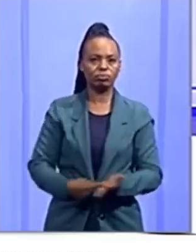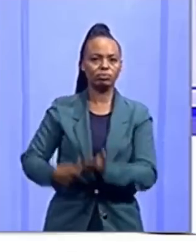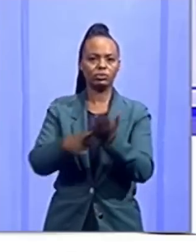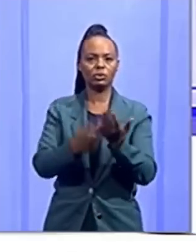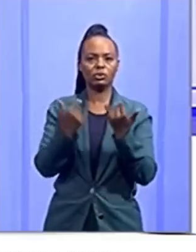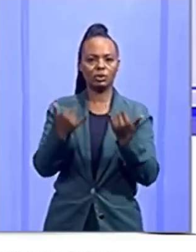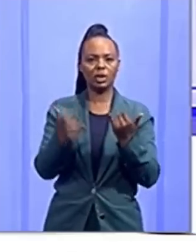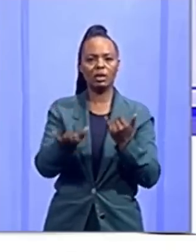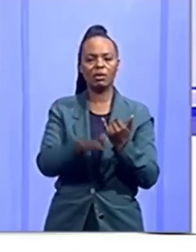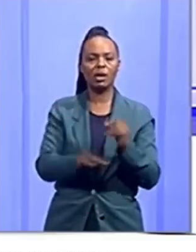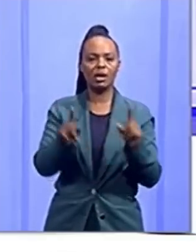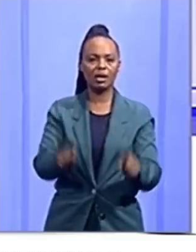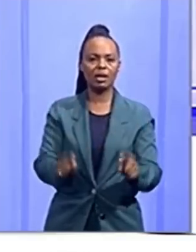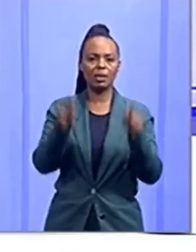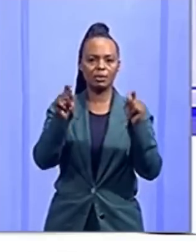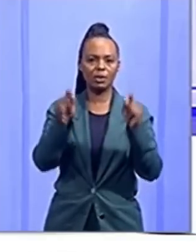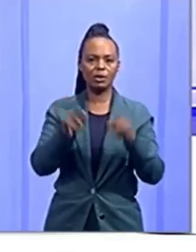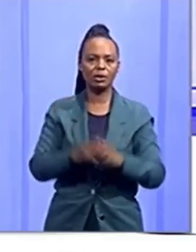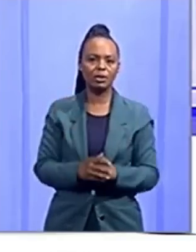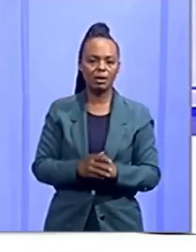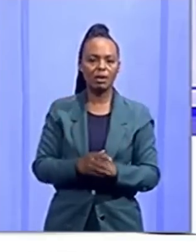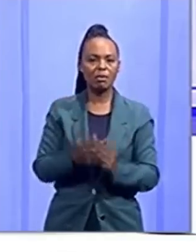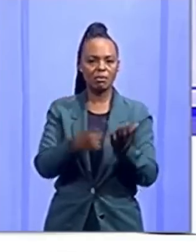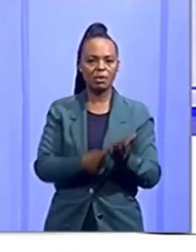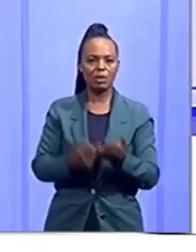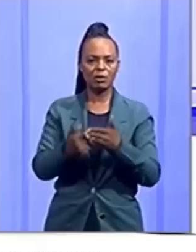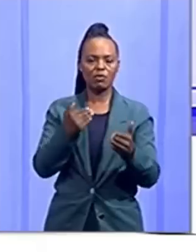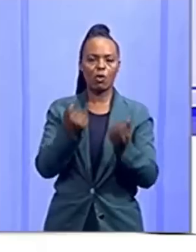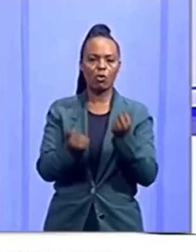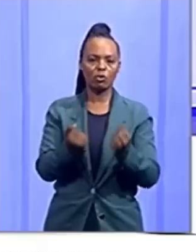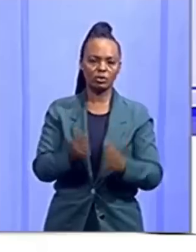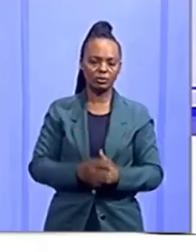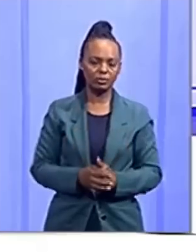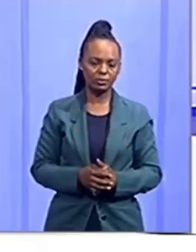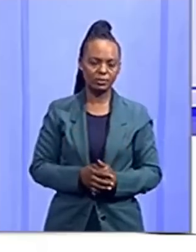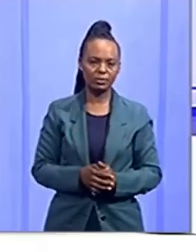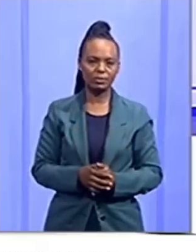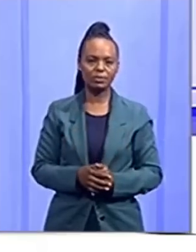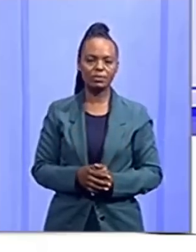kgotlatshekelo kwa Cape Town jaaka karolo ya dithetso pele ga tsheko.